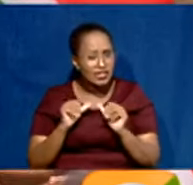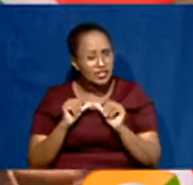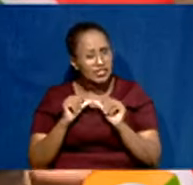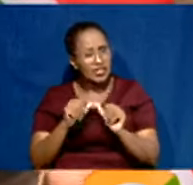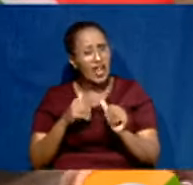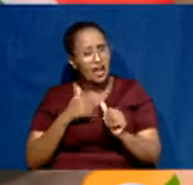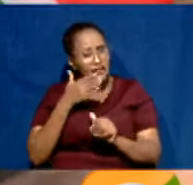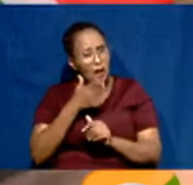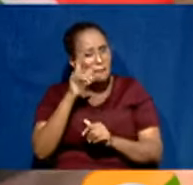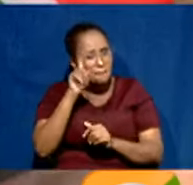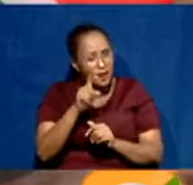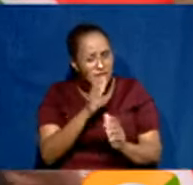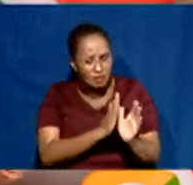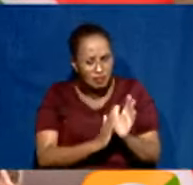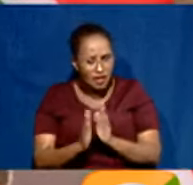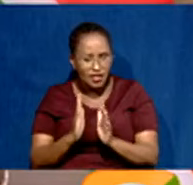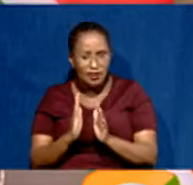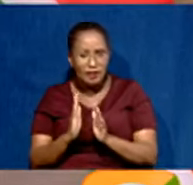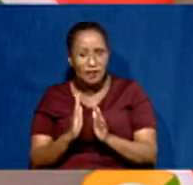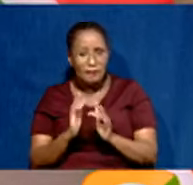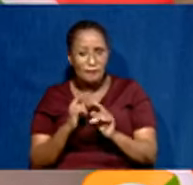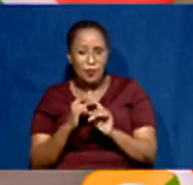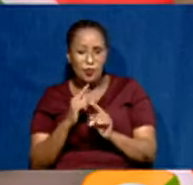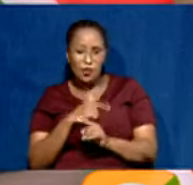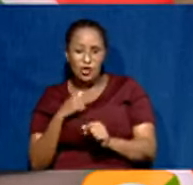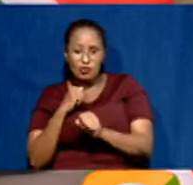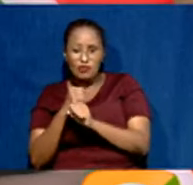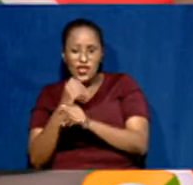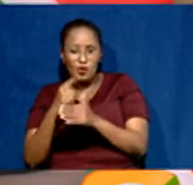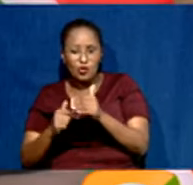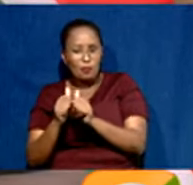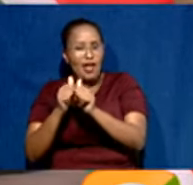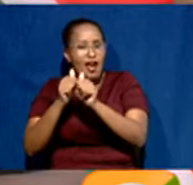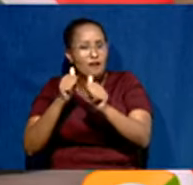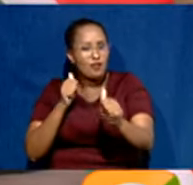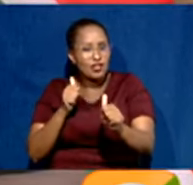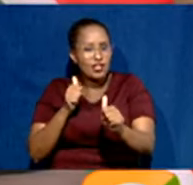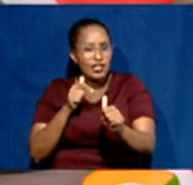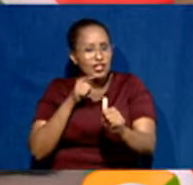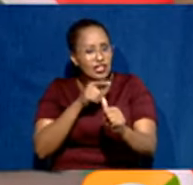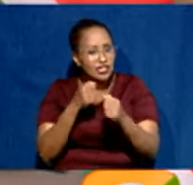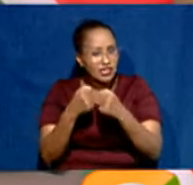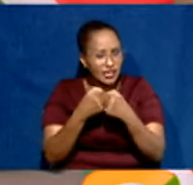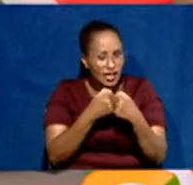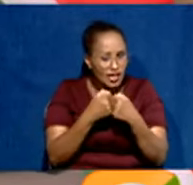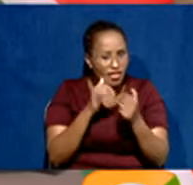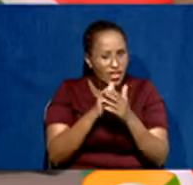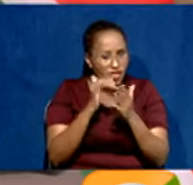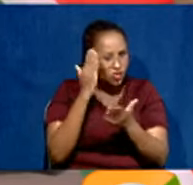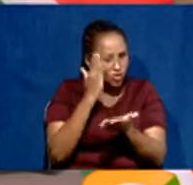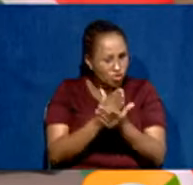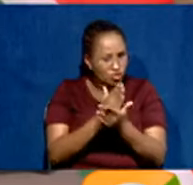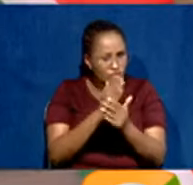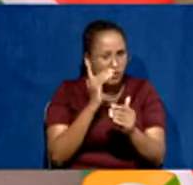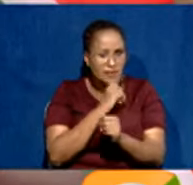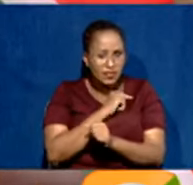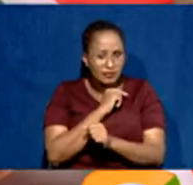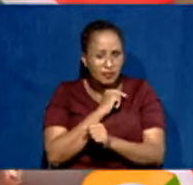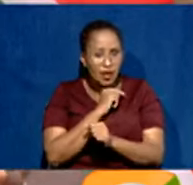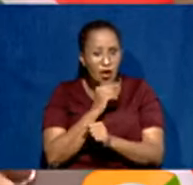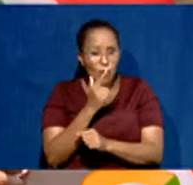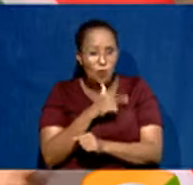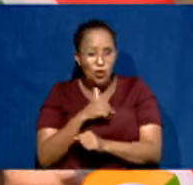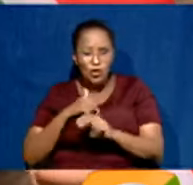have to navigate. All we have done is to avoid the cliff, right? That we have avoided because we